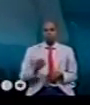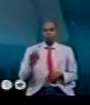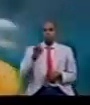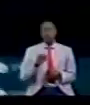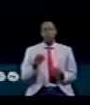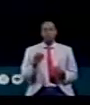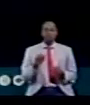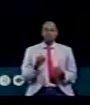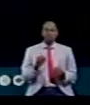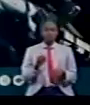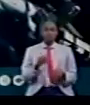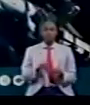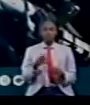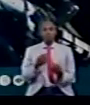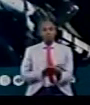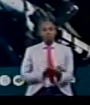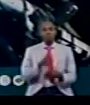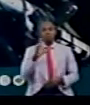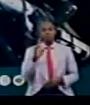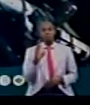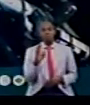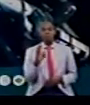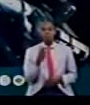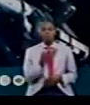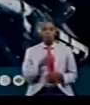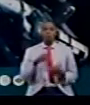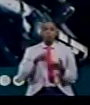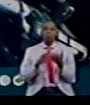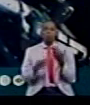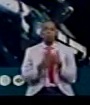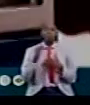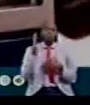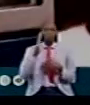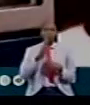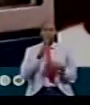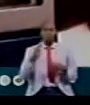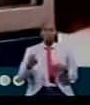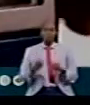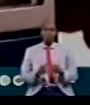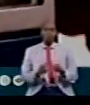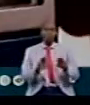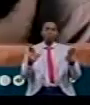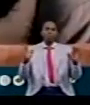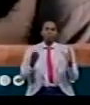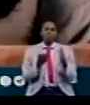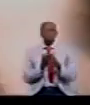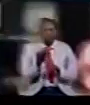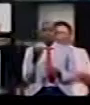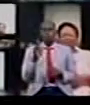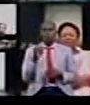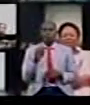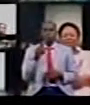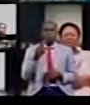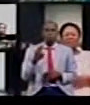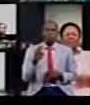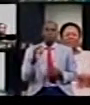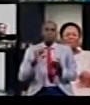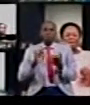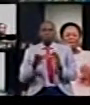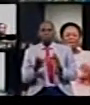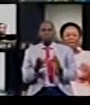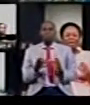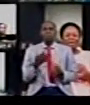our immediate family members. Mention the name of your wife. Mention the name of your children. Mention your those who are